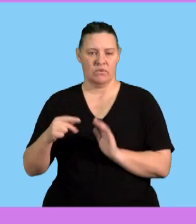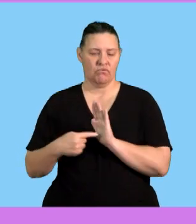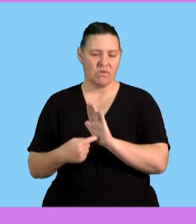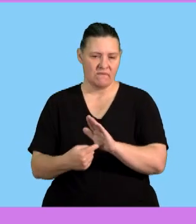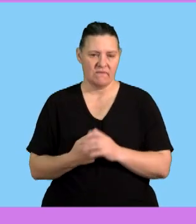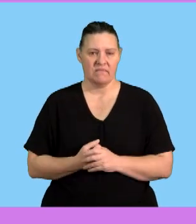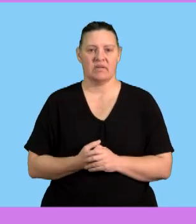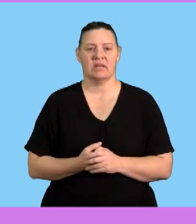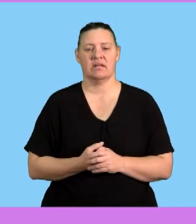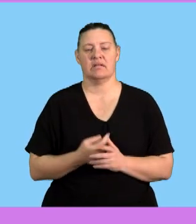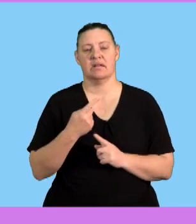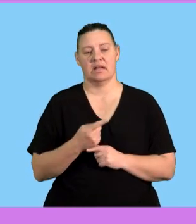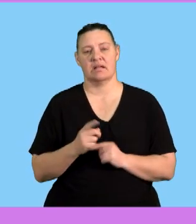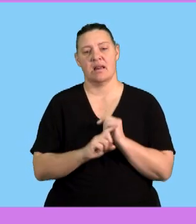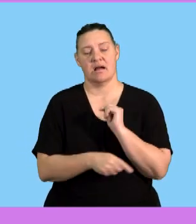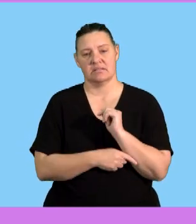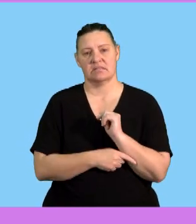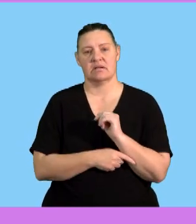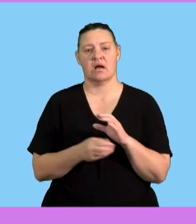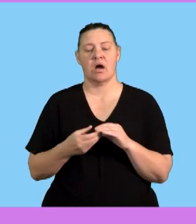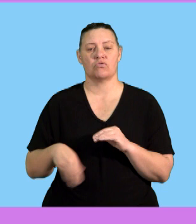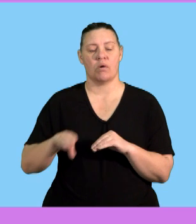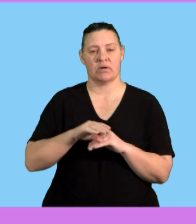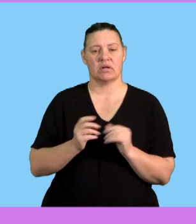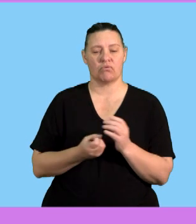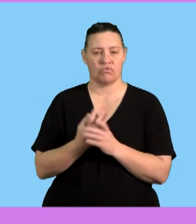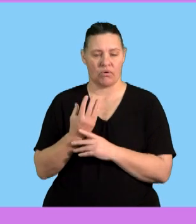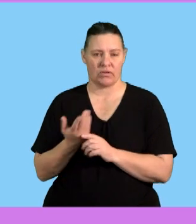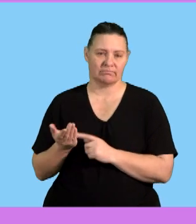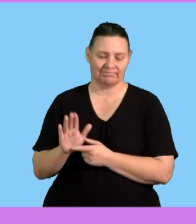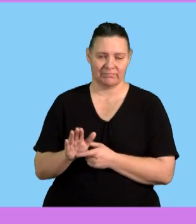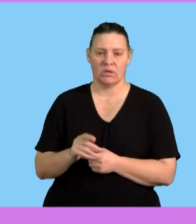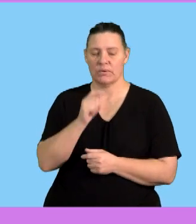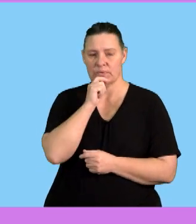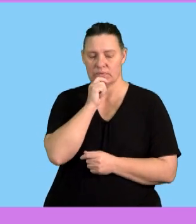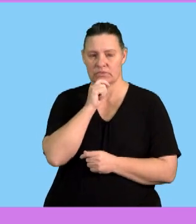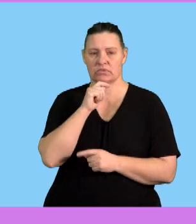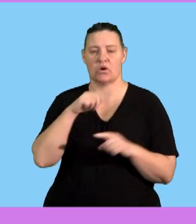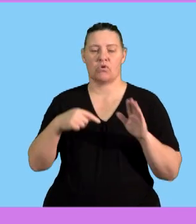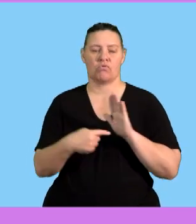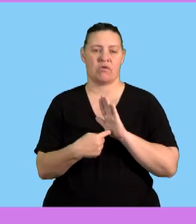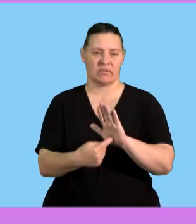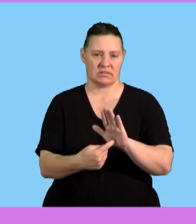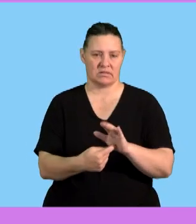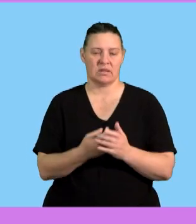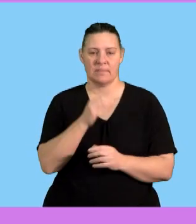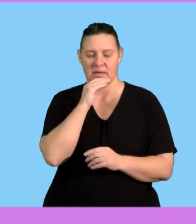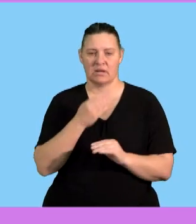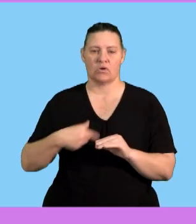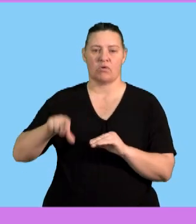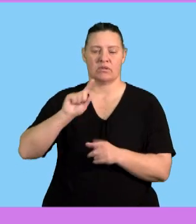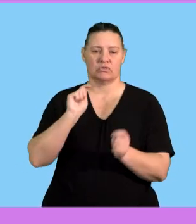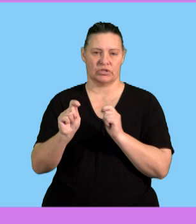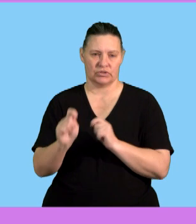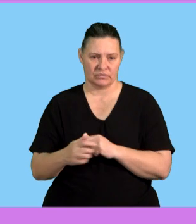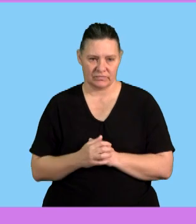And then the last one, represent compound interest growth scenarios using graphs showing compound